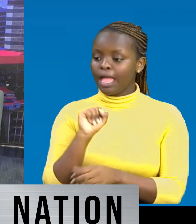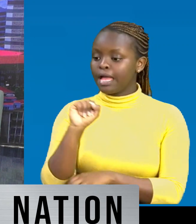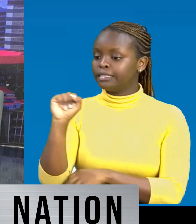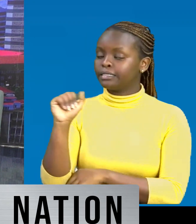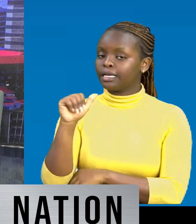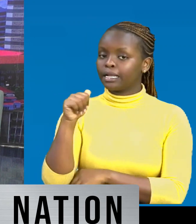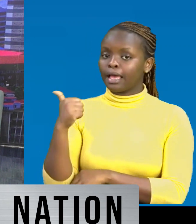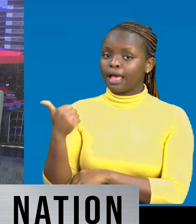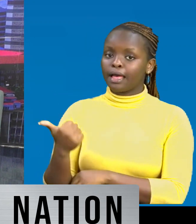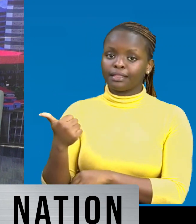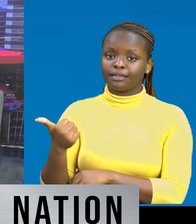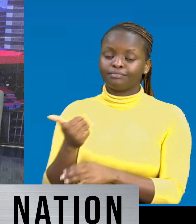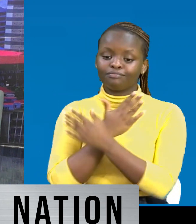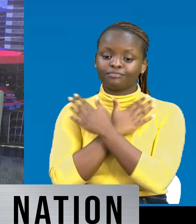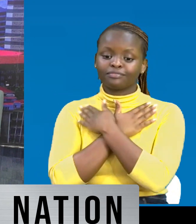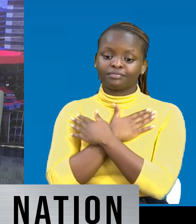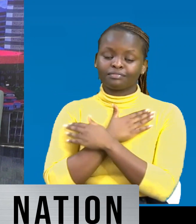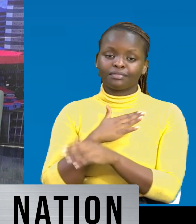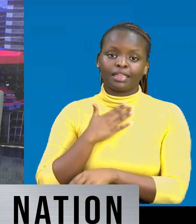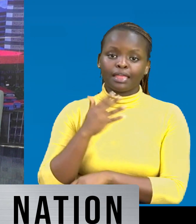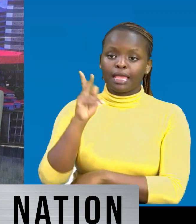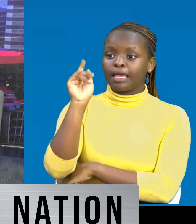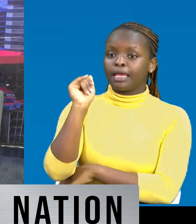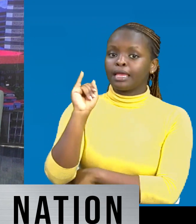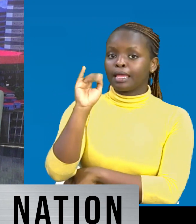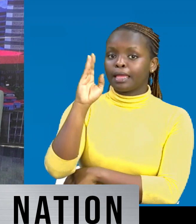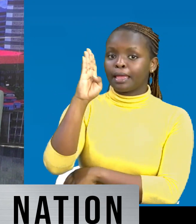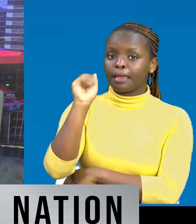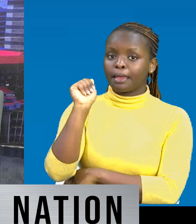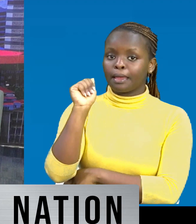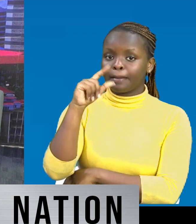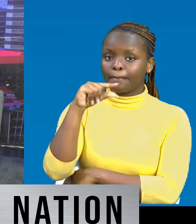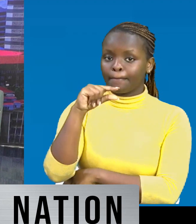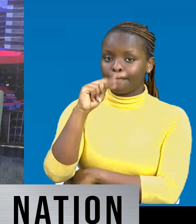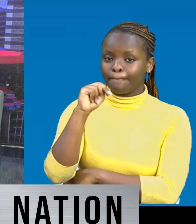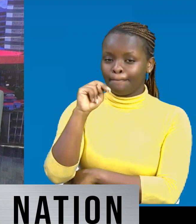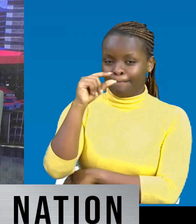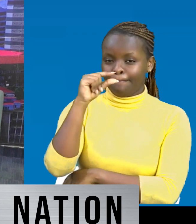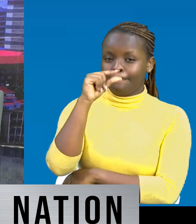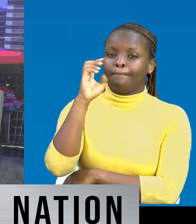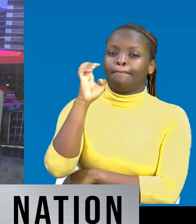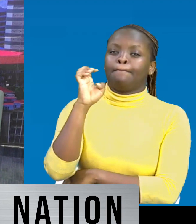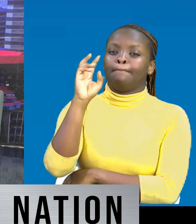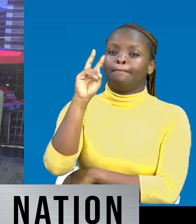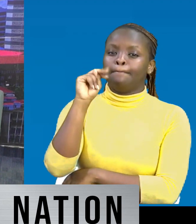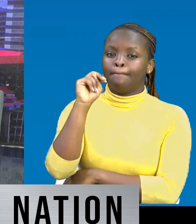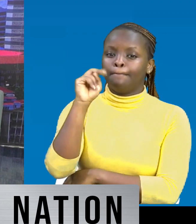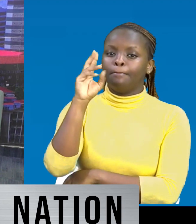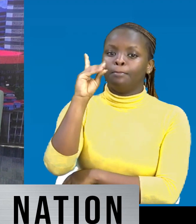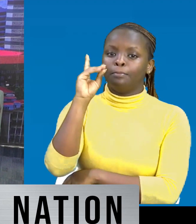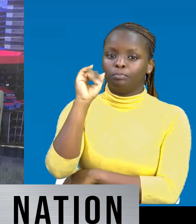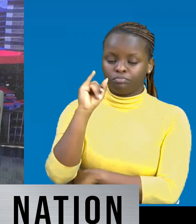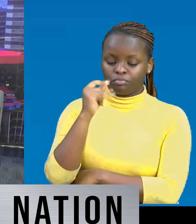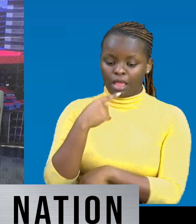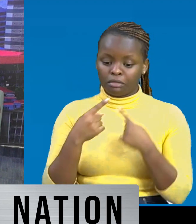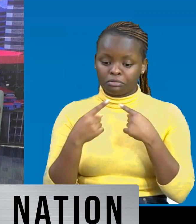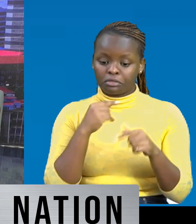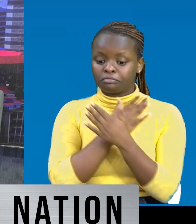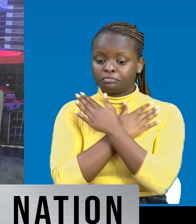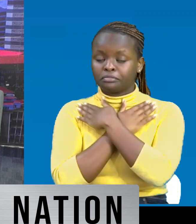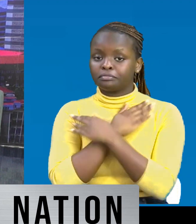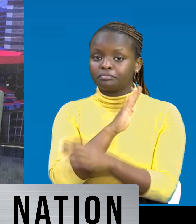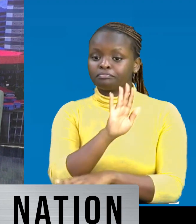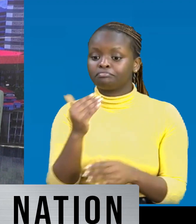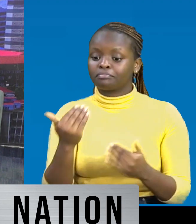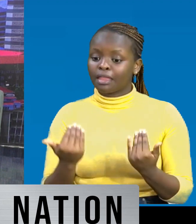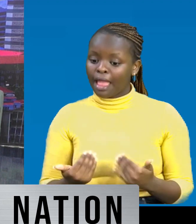aisle, Kibagendi, can you please talk to your friend? I believe that you know how to discuss. He's a young